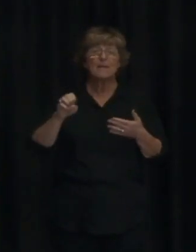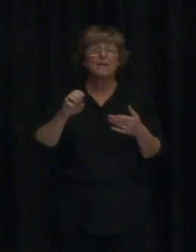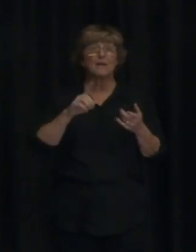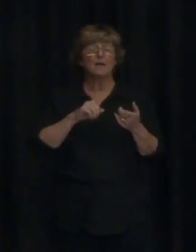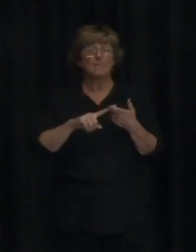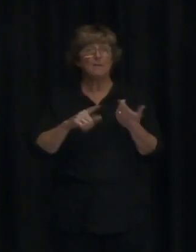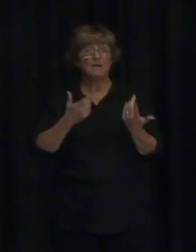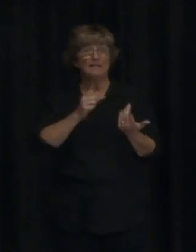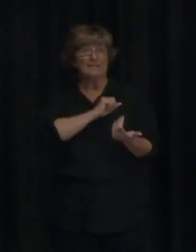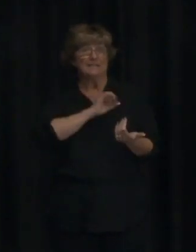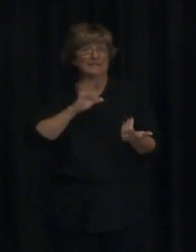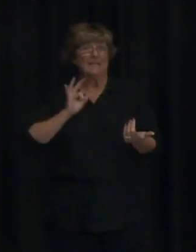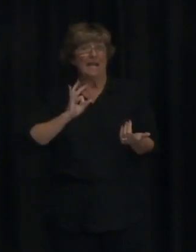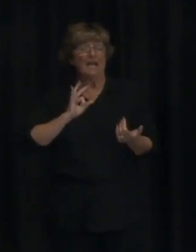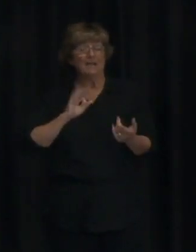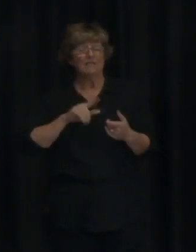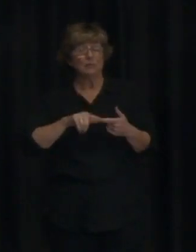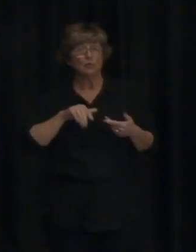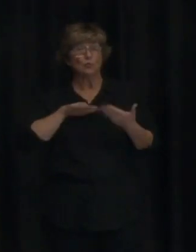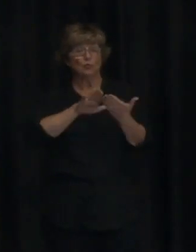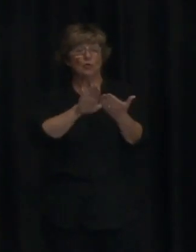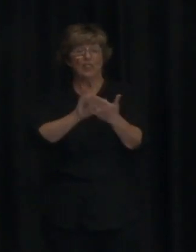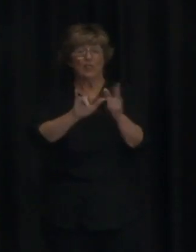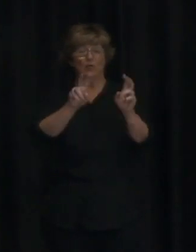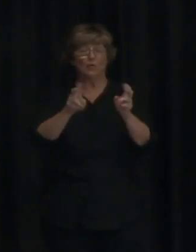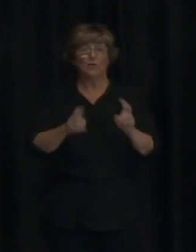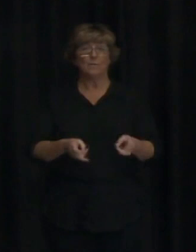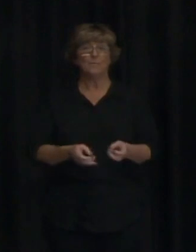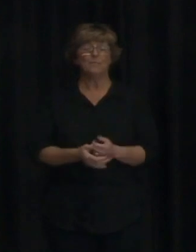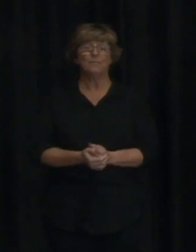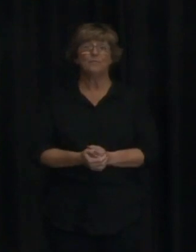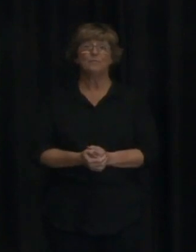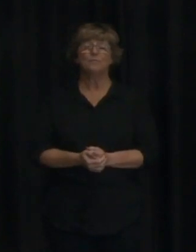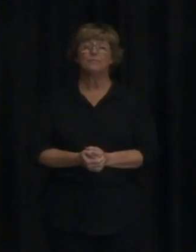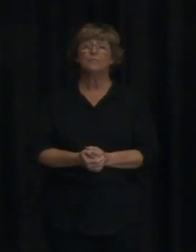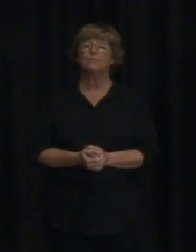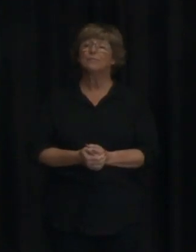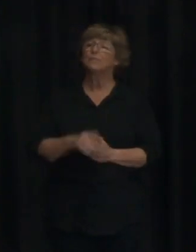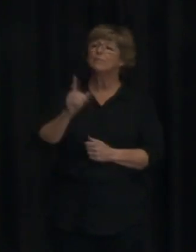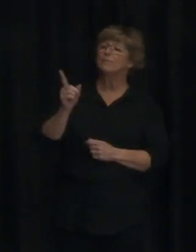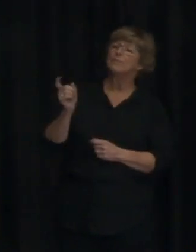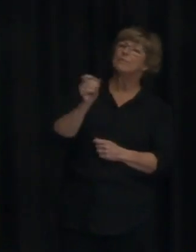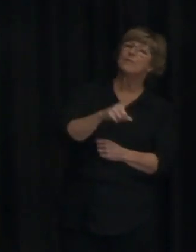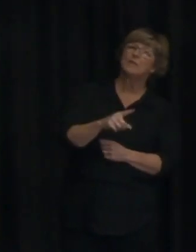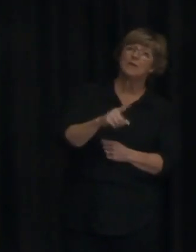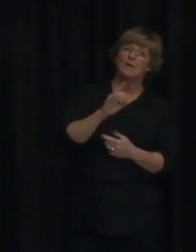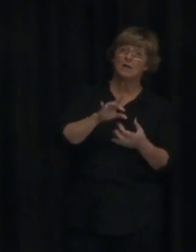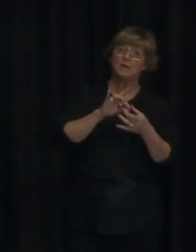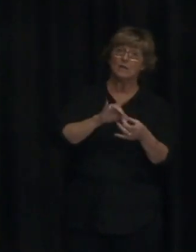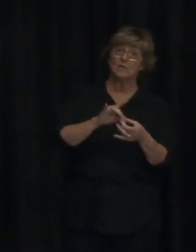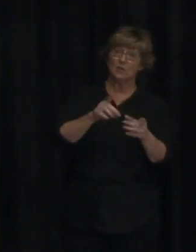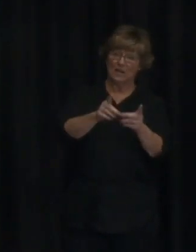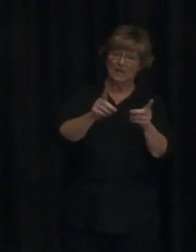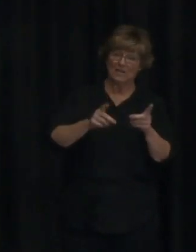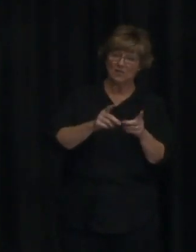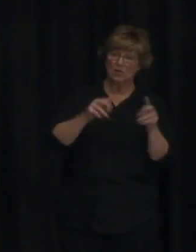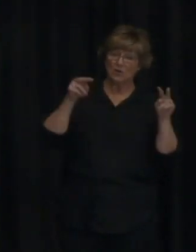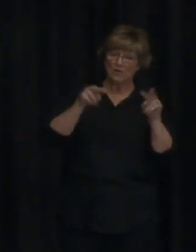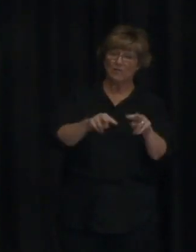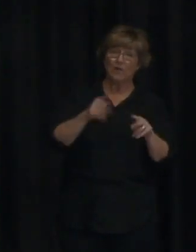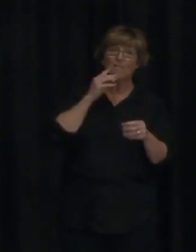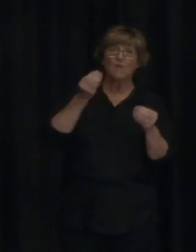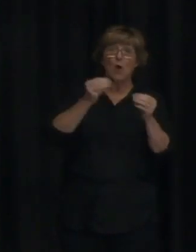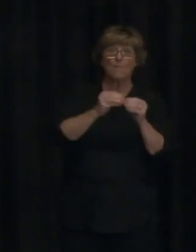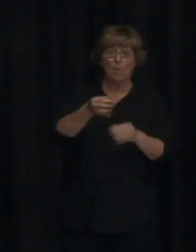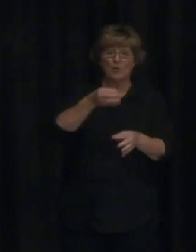to help address those concerns as well. Second part to that question, Governor, do you anticipate districts then having to look for substitute teachers